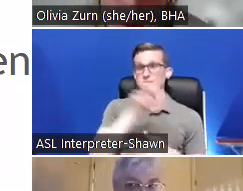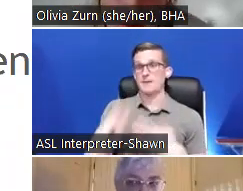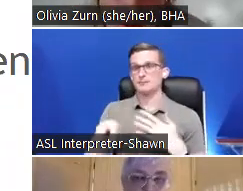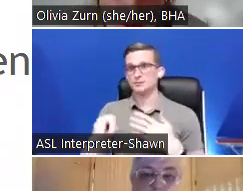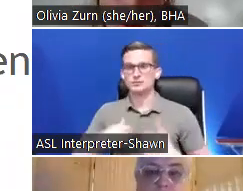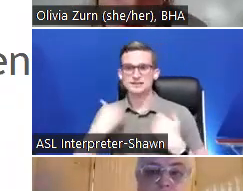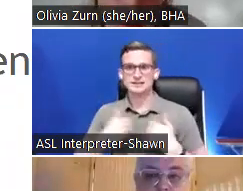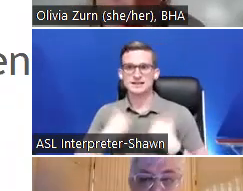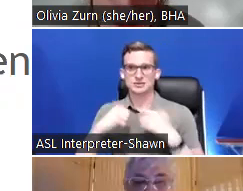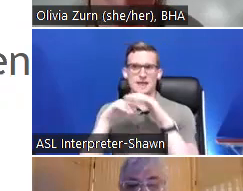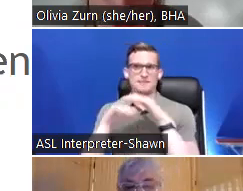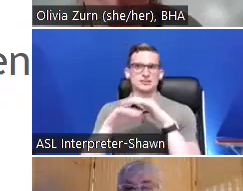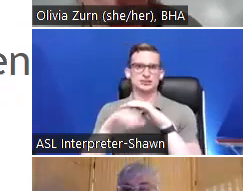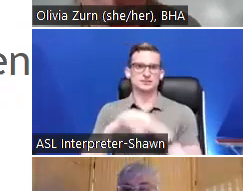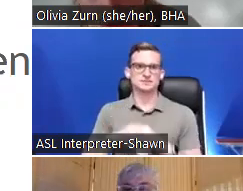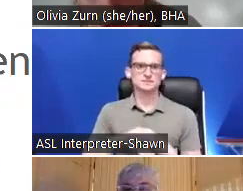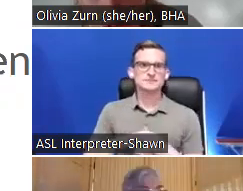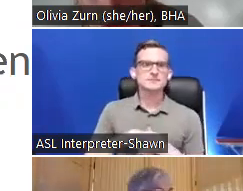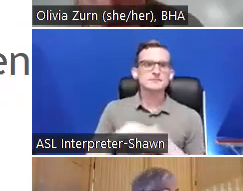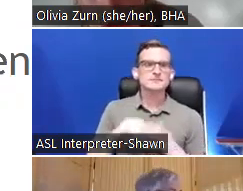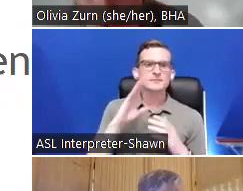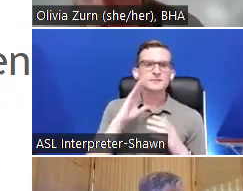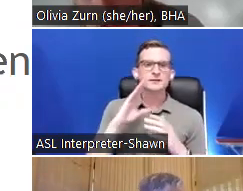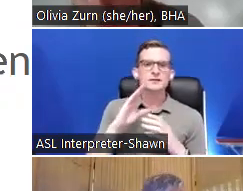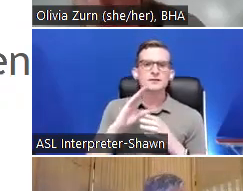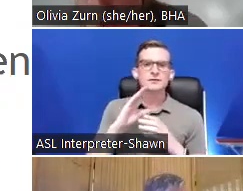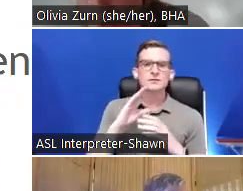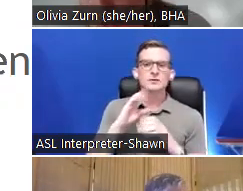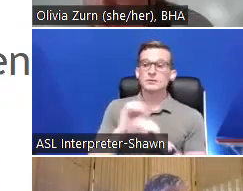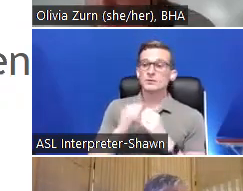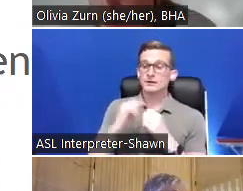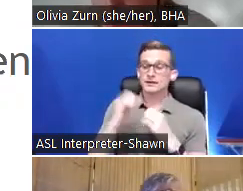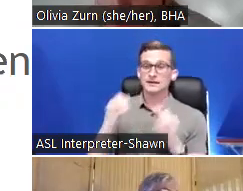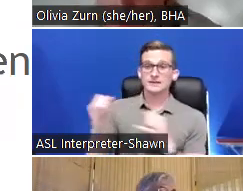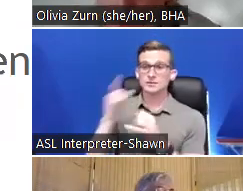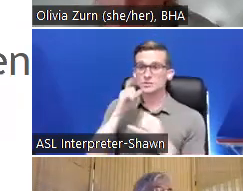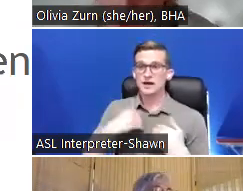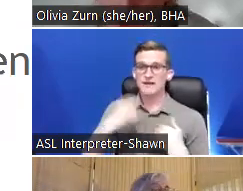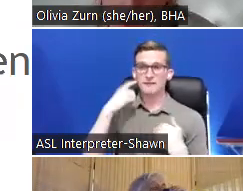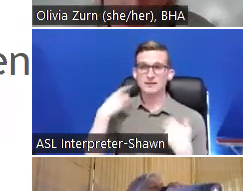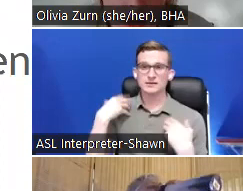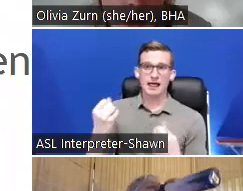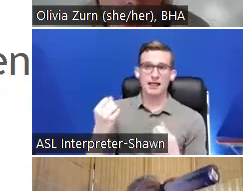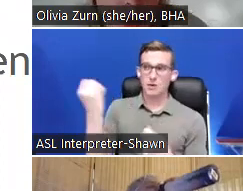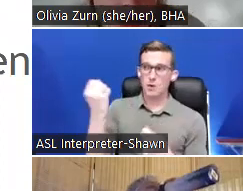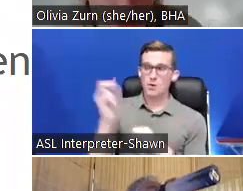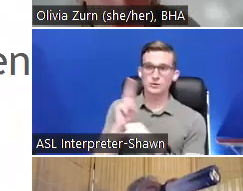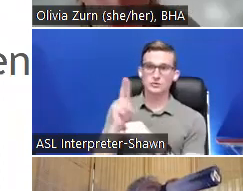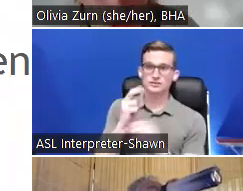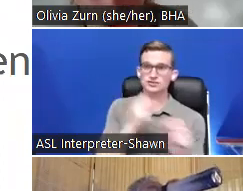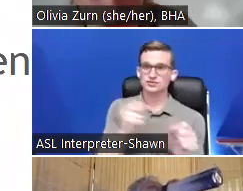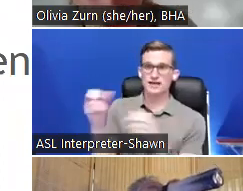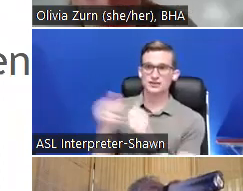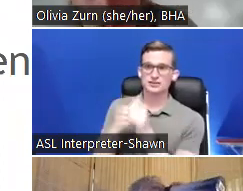of individuals on an emergency mental health hold using strategies in conformity with state and federal regulations. Individuals